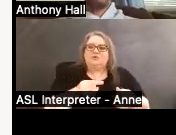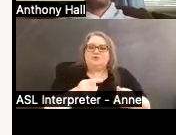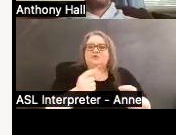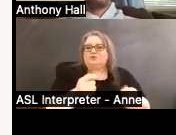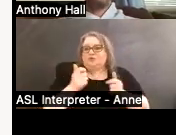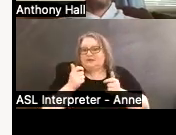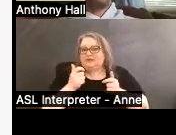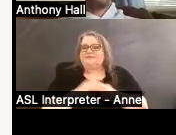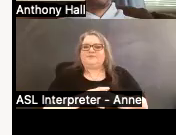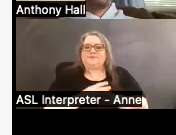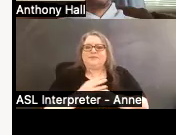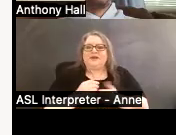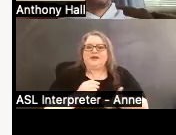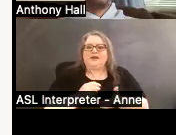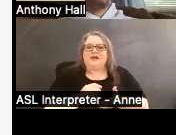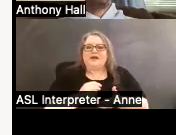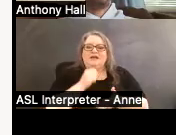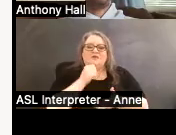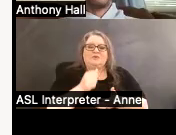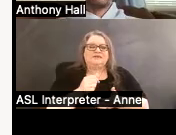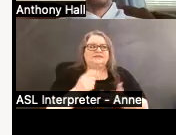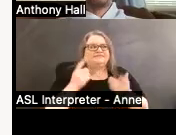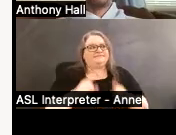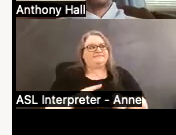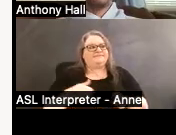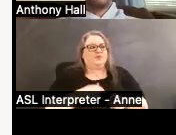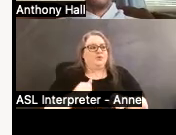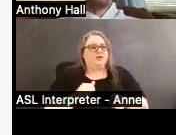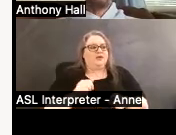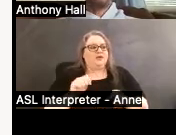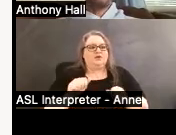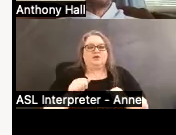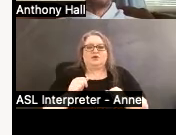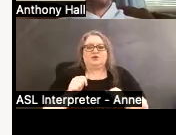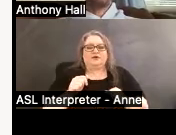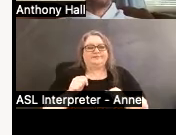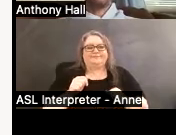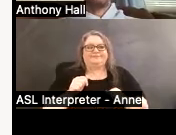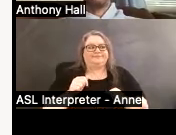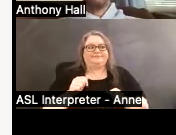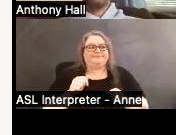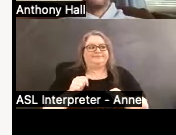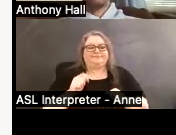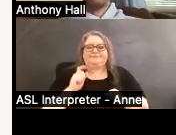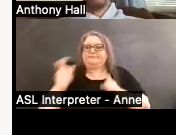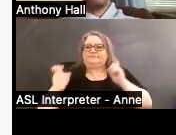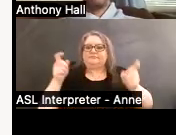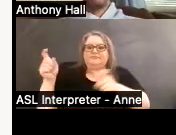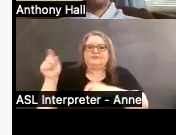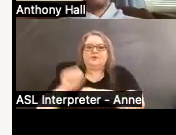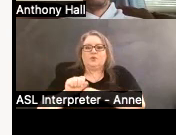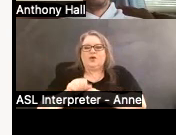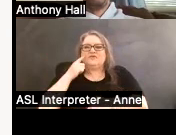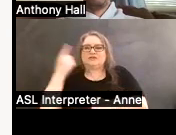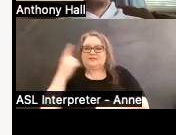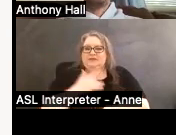And it wasn't a thing to where we could like outsourcing. I think we realized that for something as sensitive as housing, that